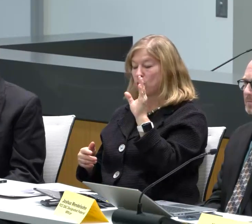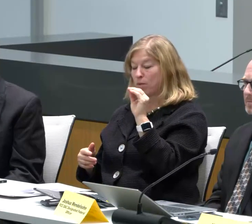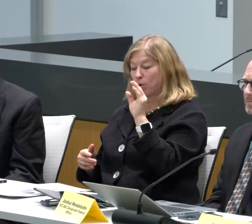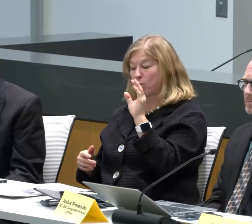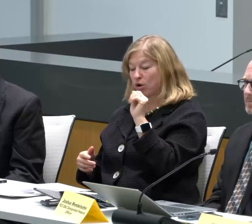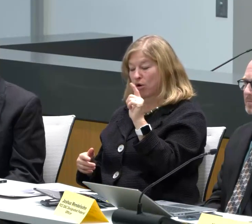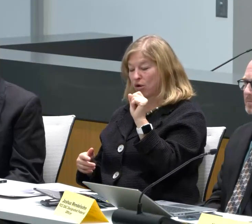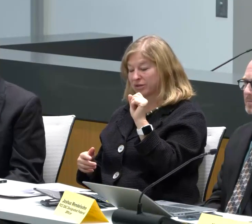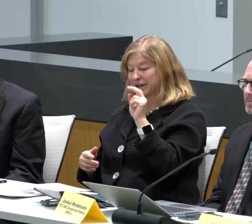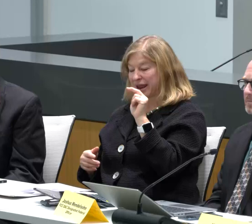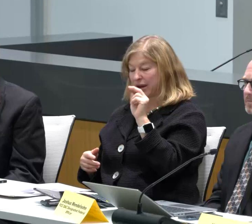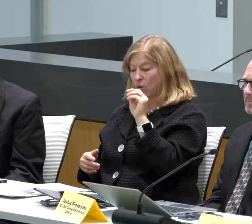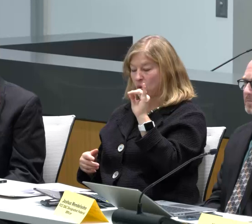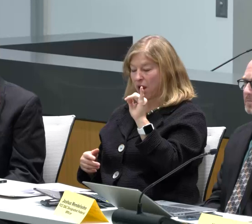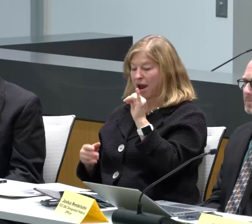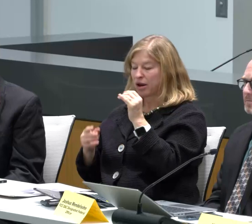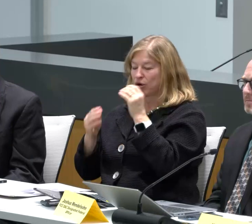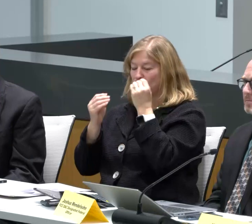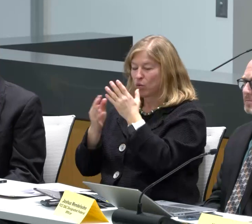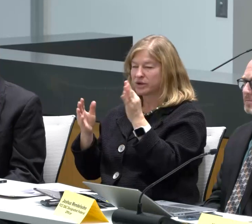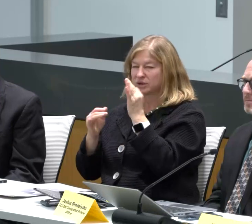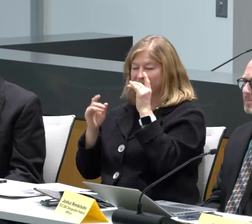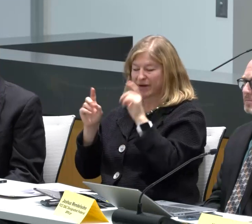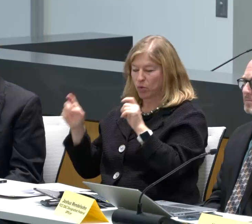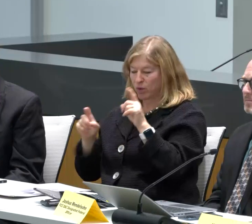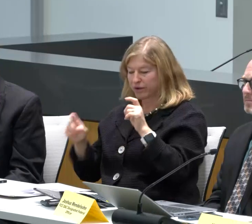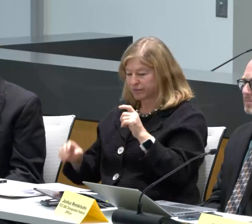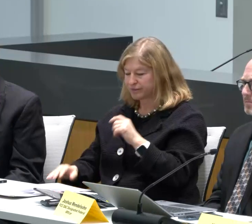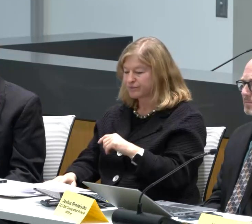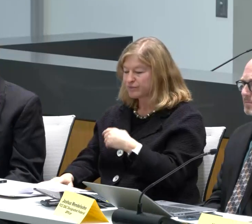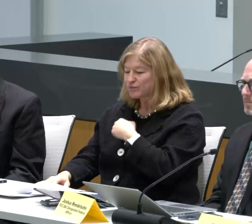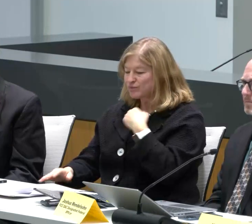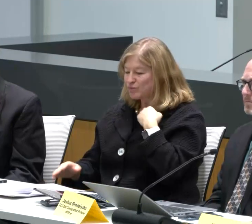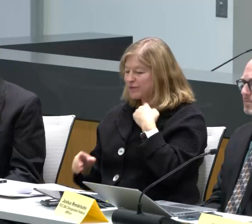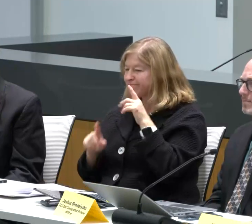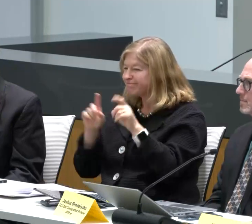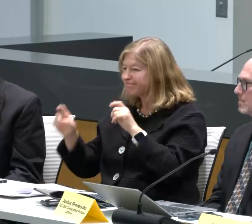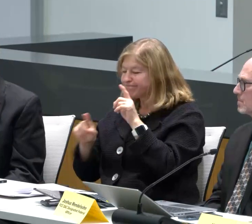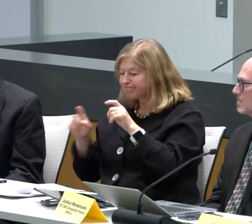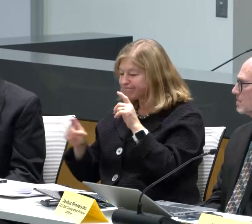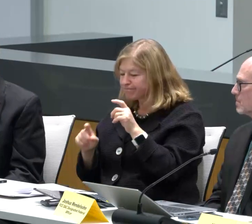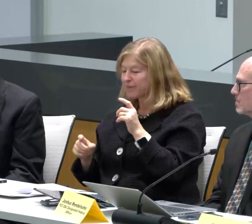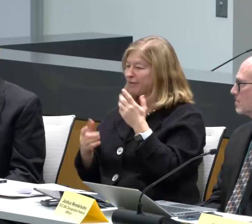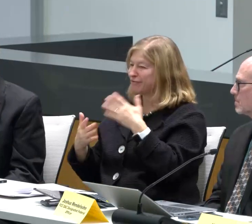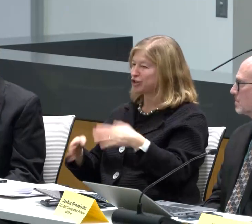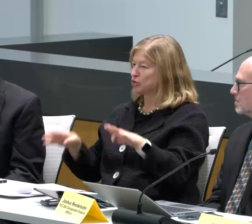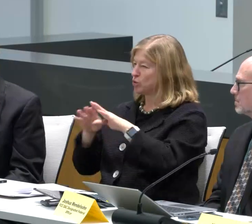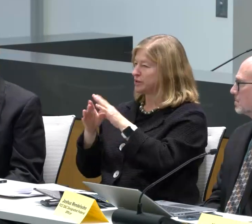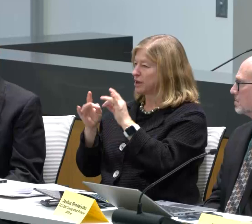in similar content. Next, we have our AI robocalls NOI, Notice of Inquiry.